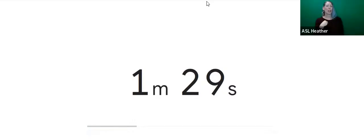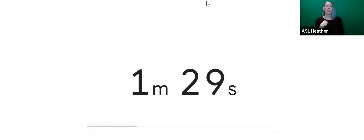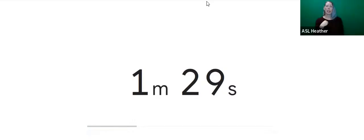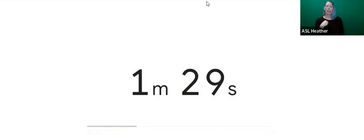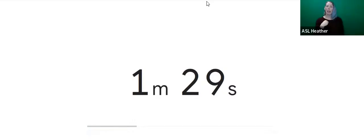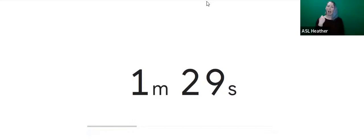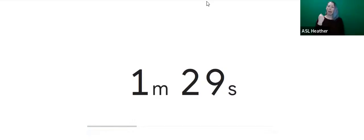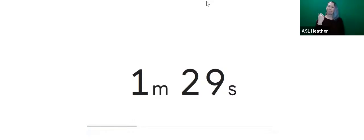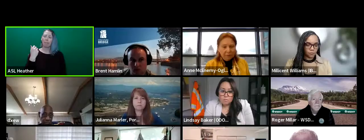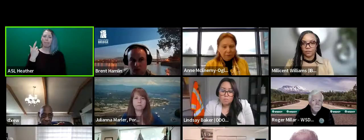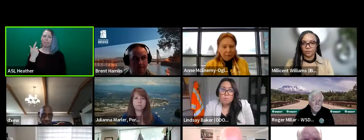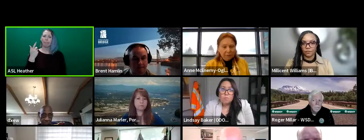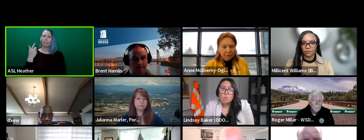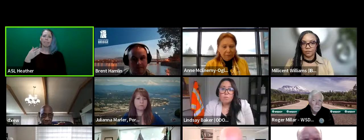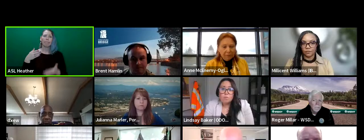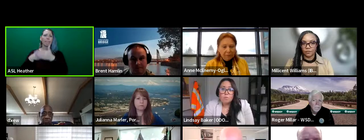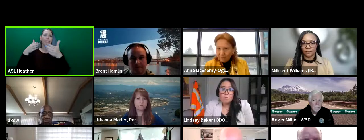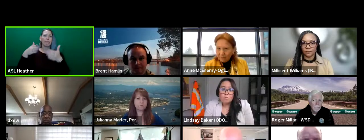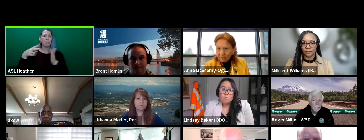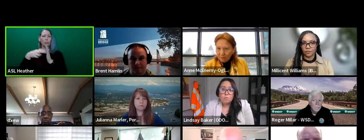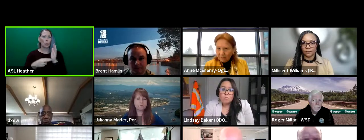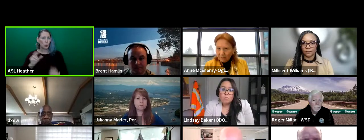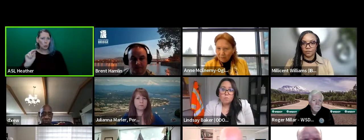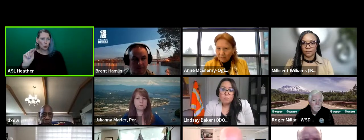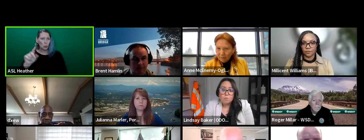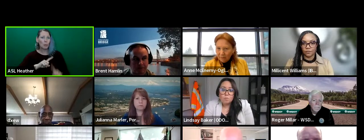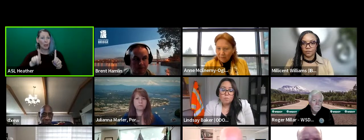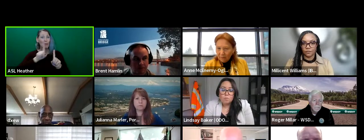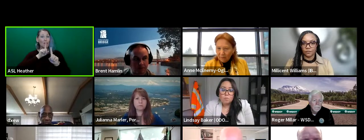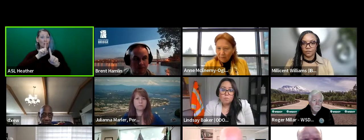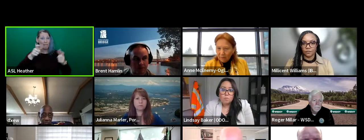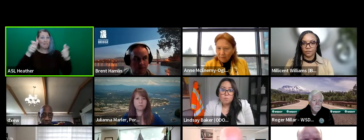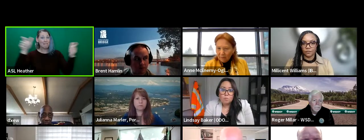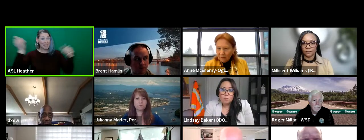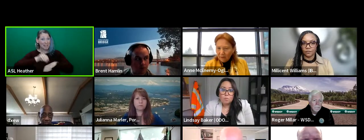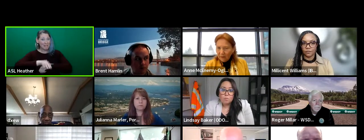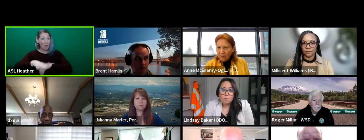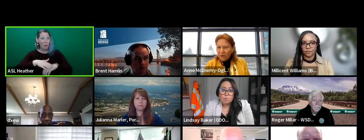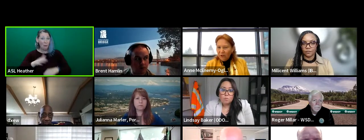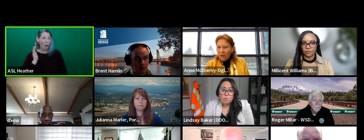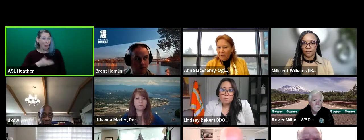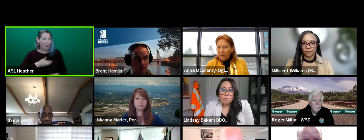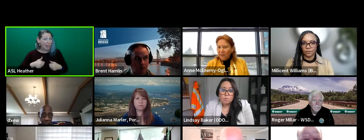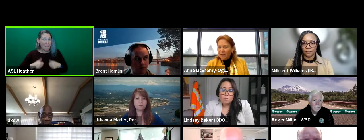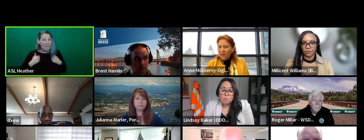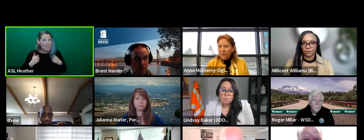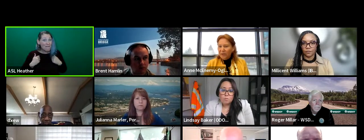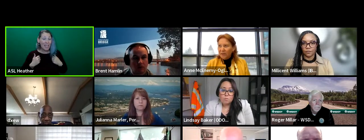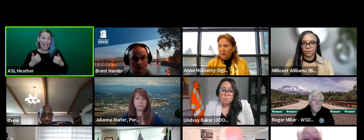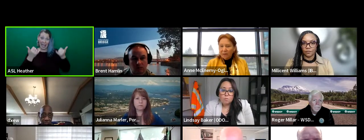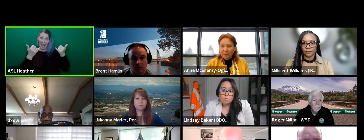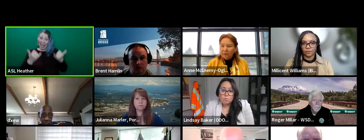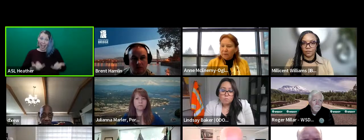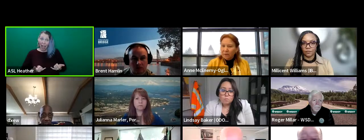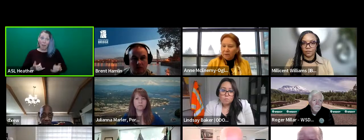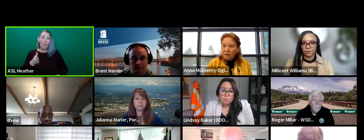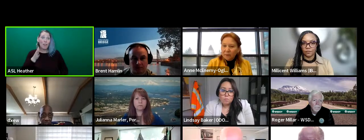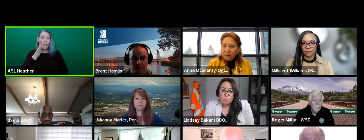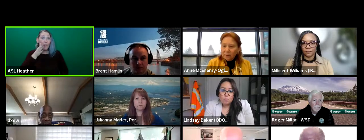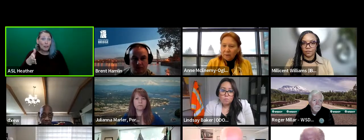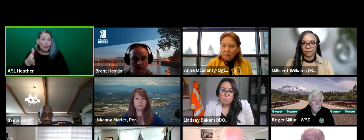to anything about the bridge, but this has a real impact on our life now,